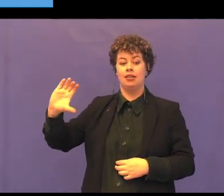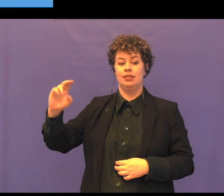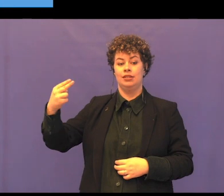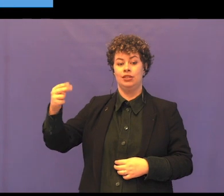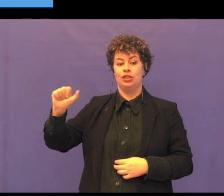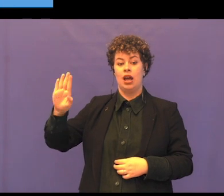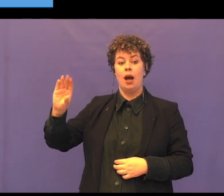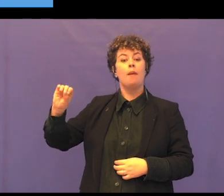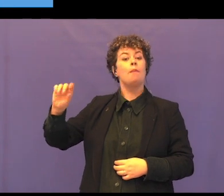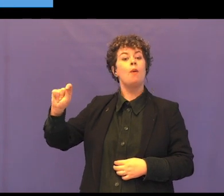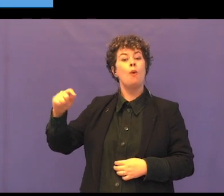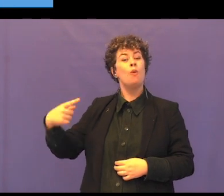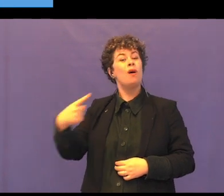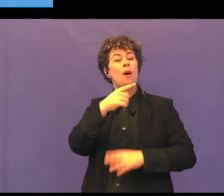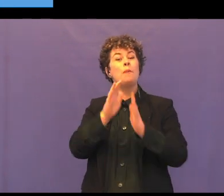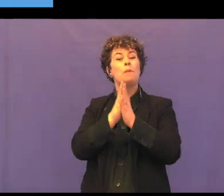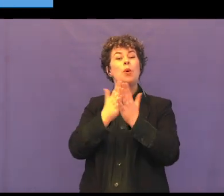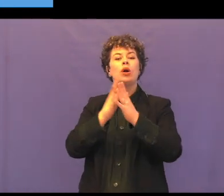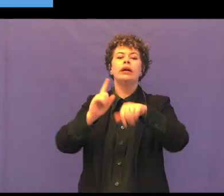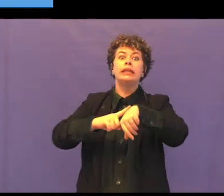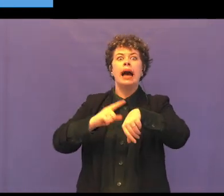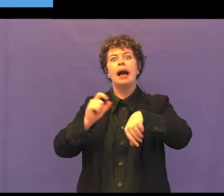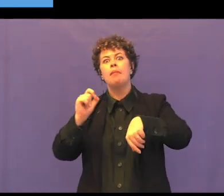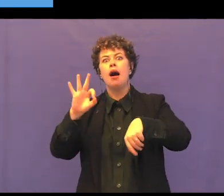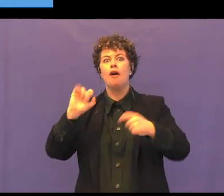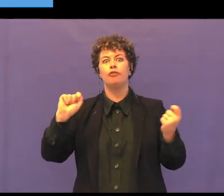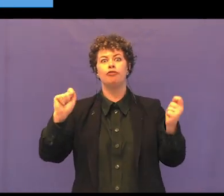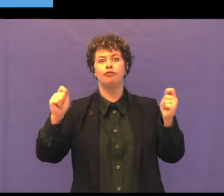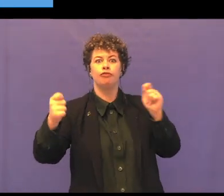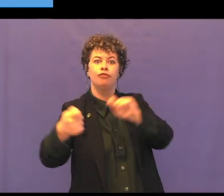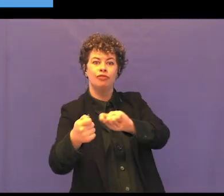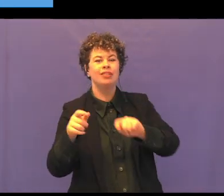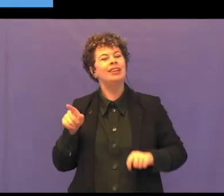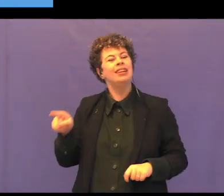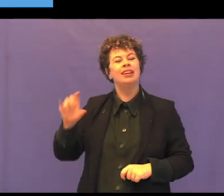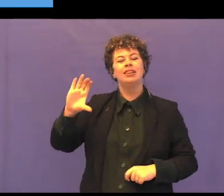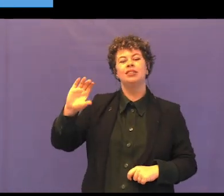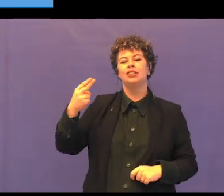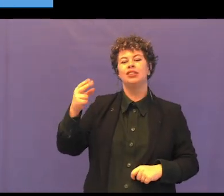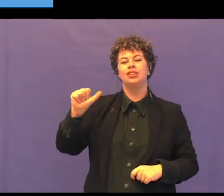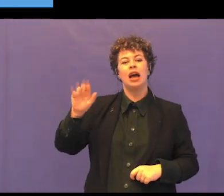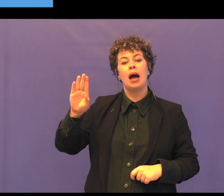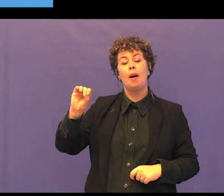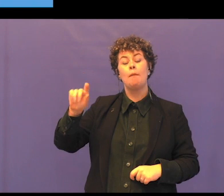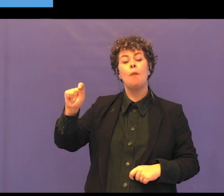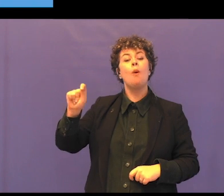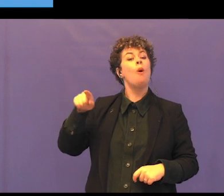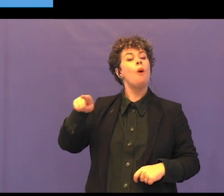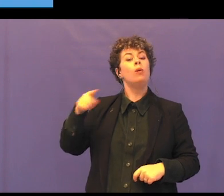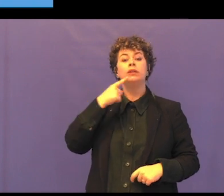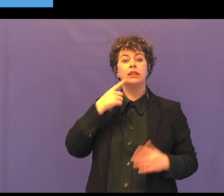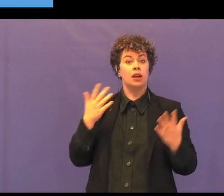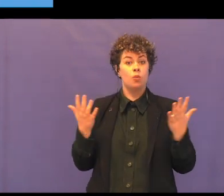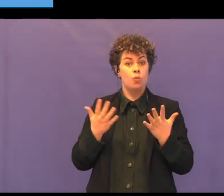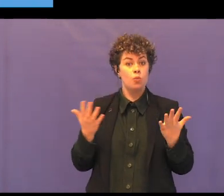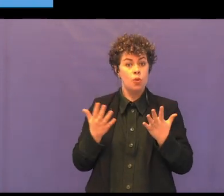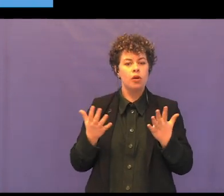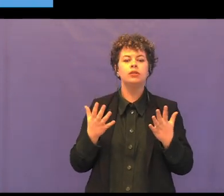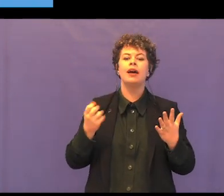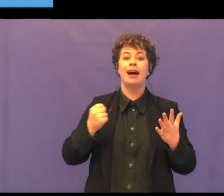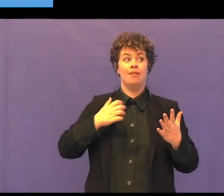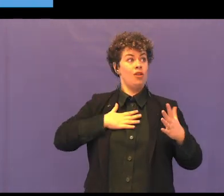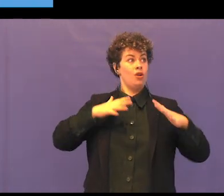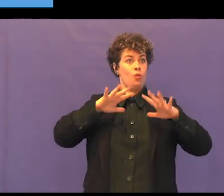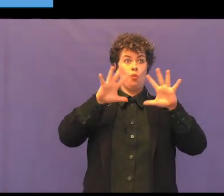calls the black box of our society. And what he means by the black box of our society is the way